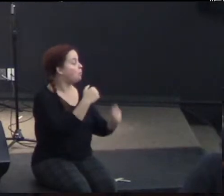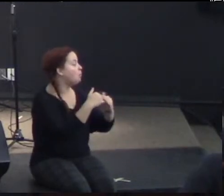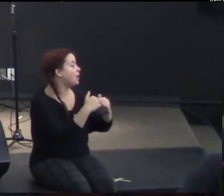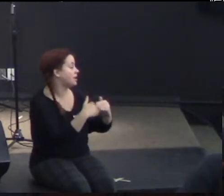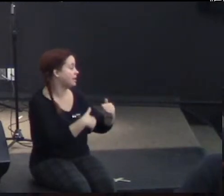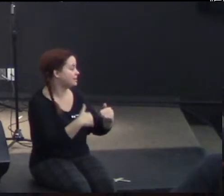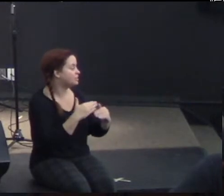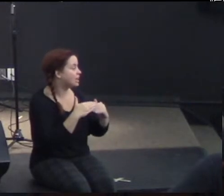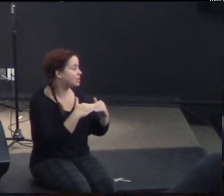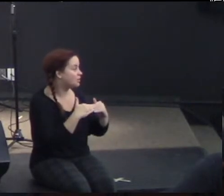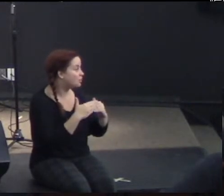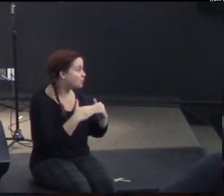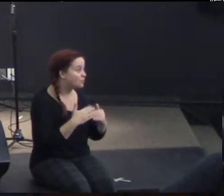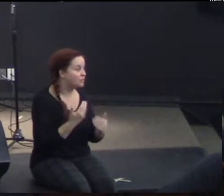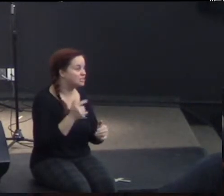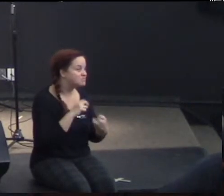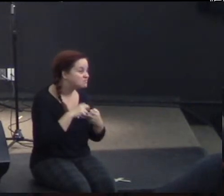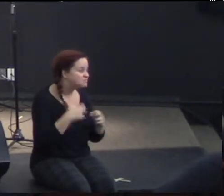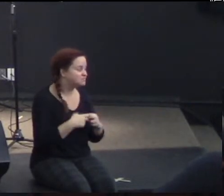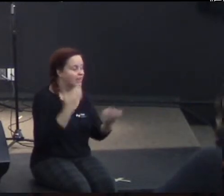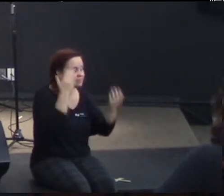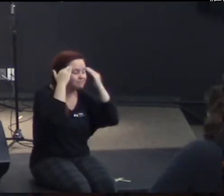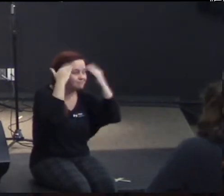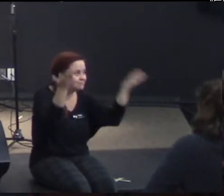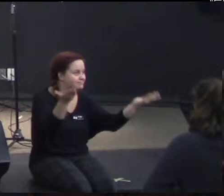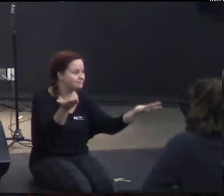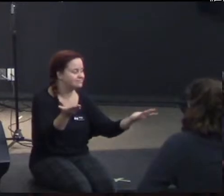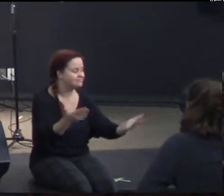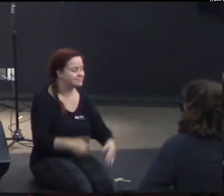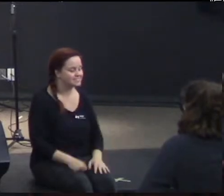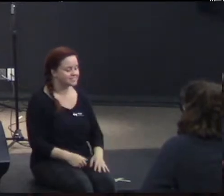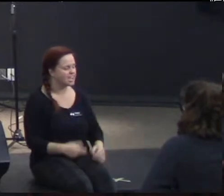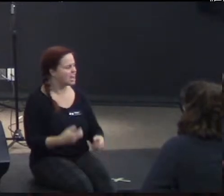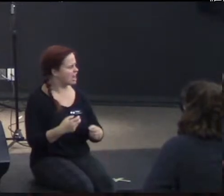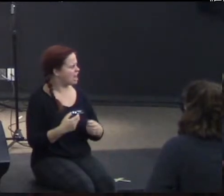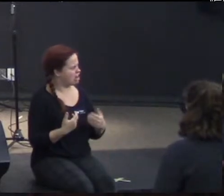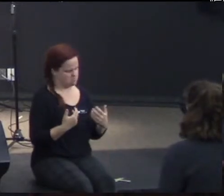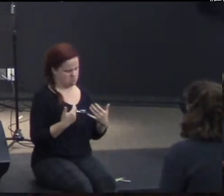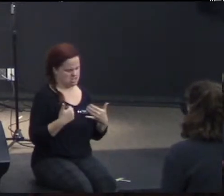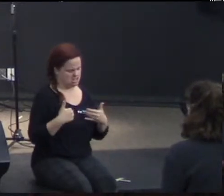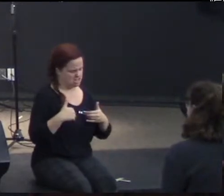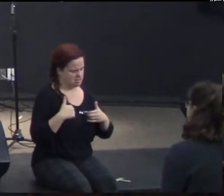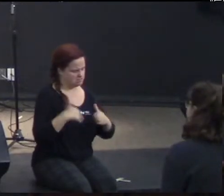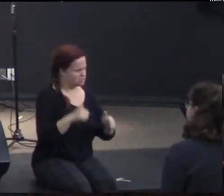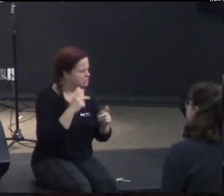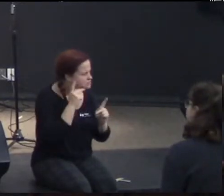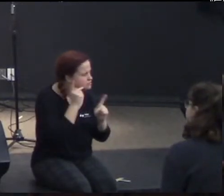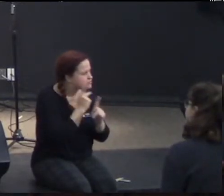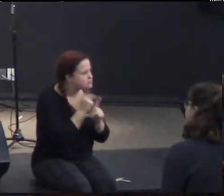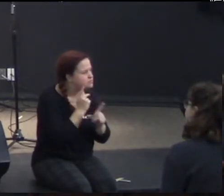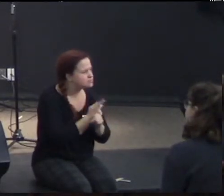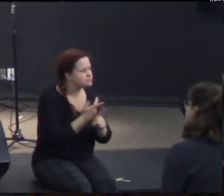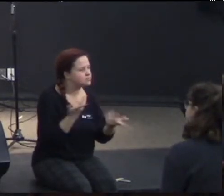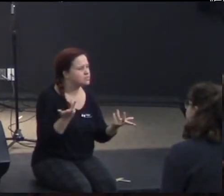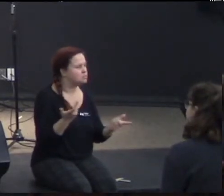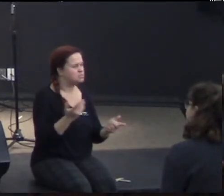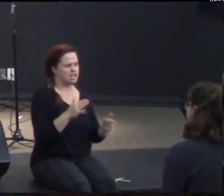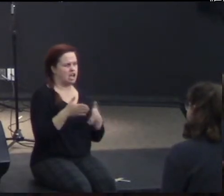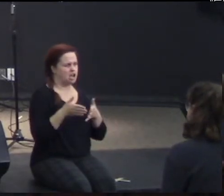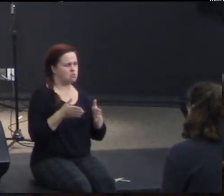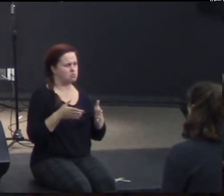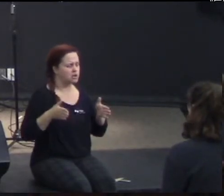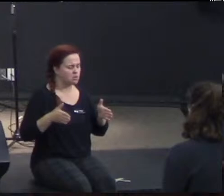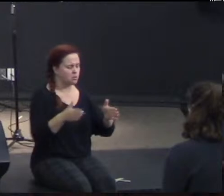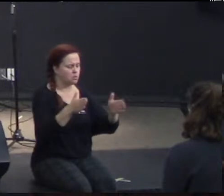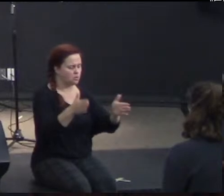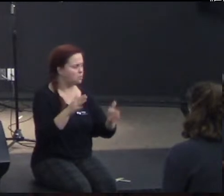You know, I don't know. You know, and I'm trying to figure out. I was like, was I walking in the middle of the road? Because I'm a lot. Maybe she was just tired